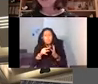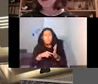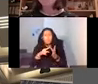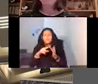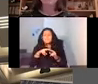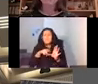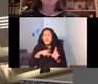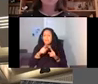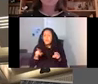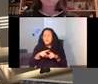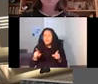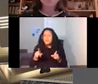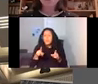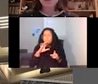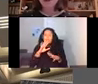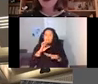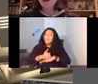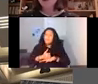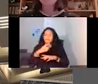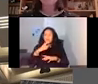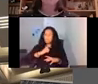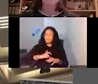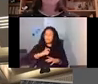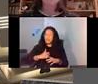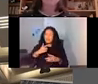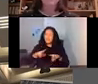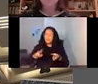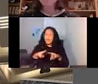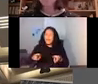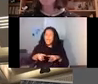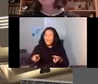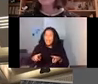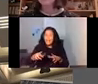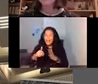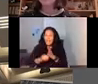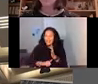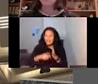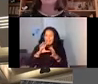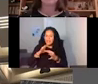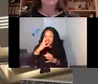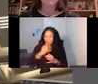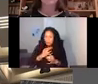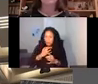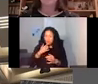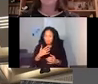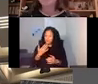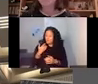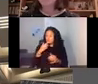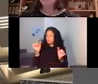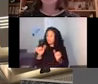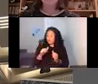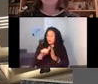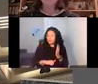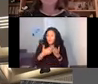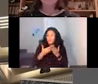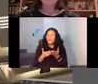playlist based on your current mood. I'm also thrilled to have recently been shortlisted for the Open UK Young Person